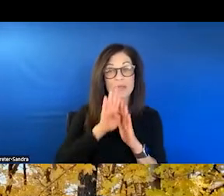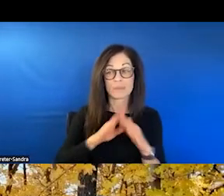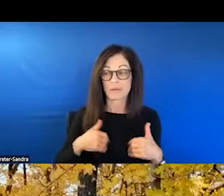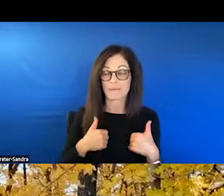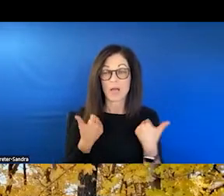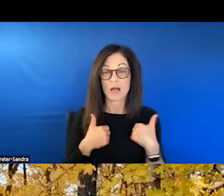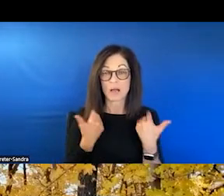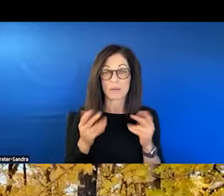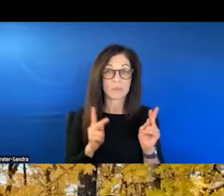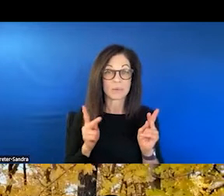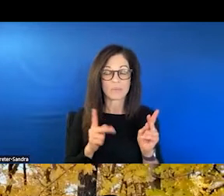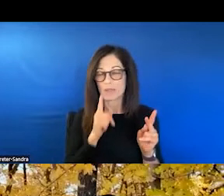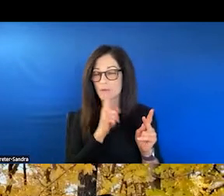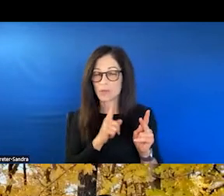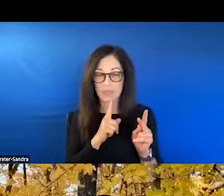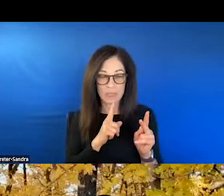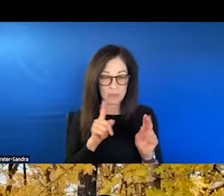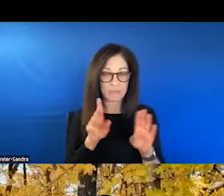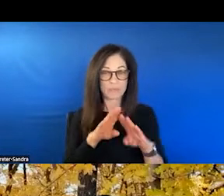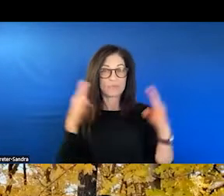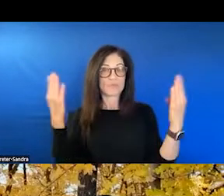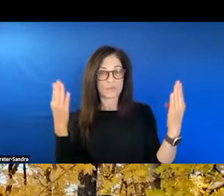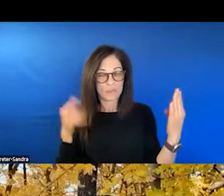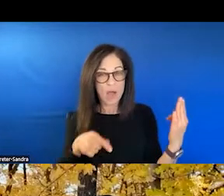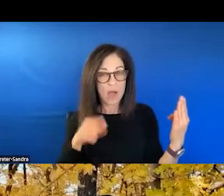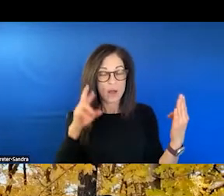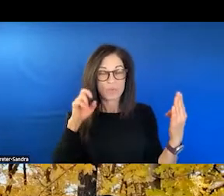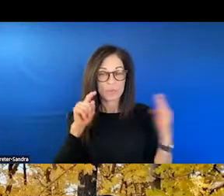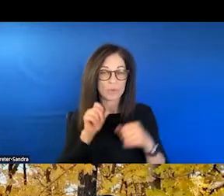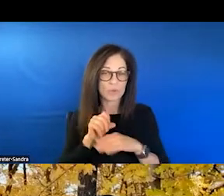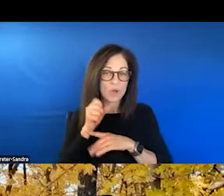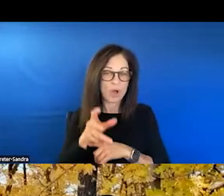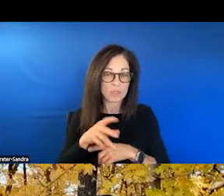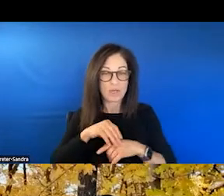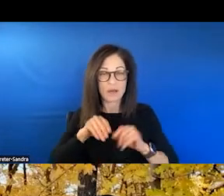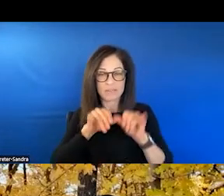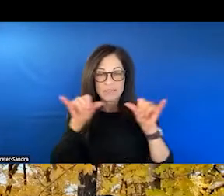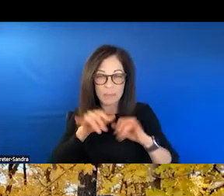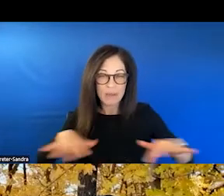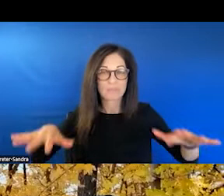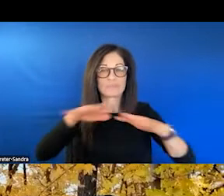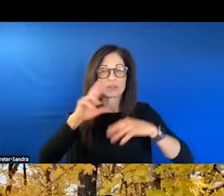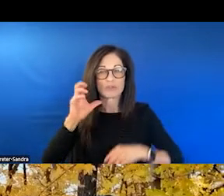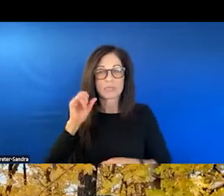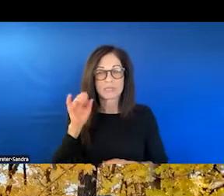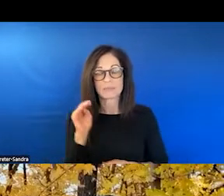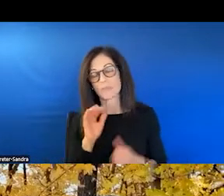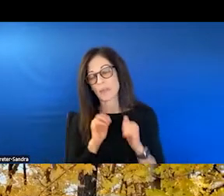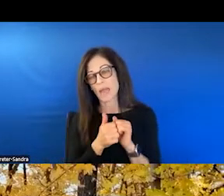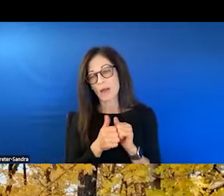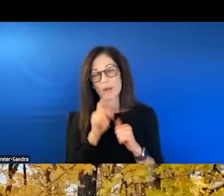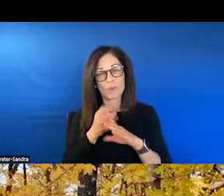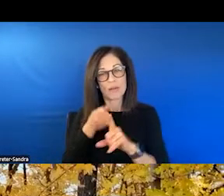people and really uncovering root causes of systemic racism and how that impacts their communities,